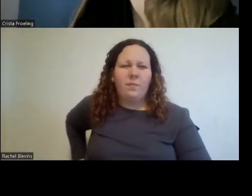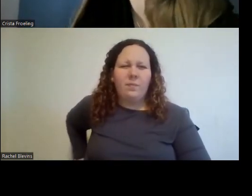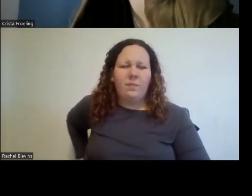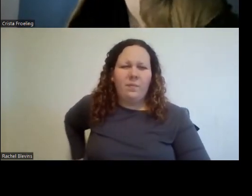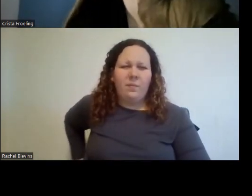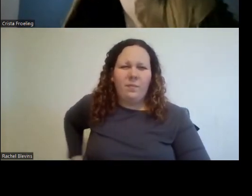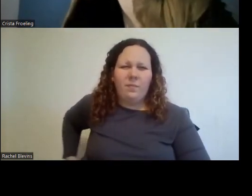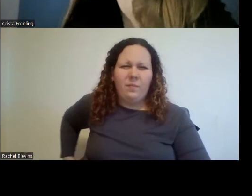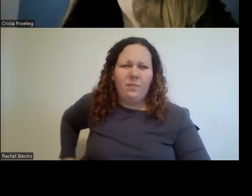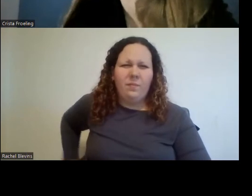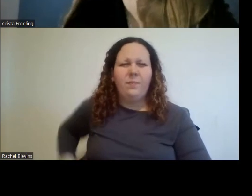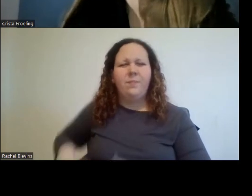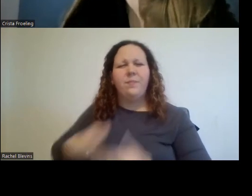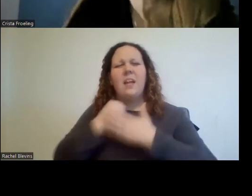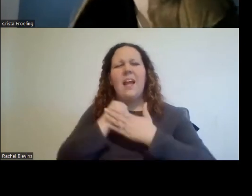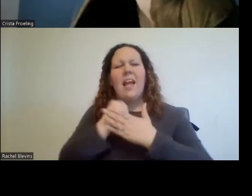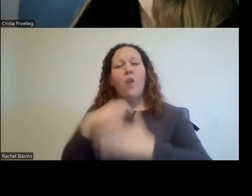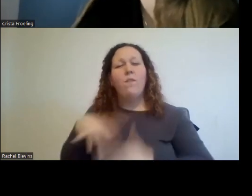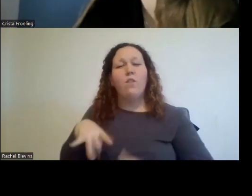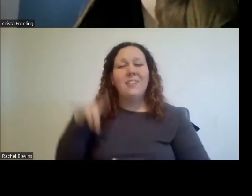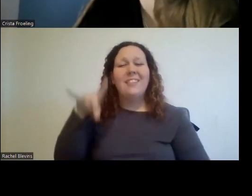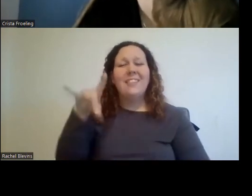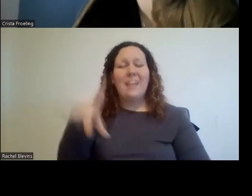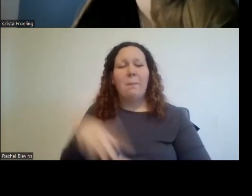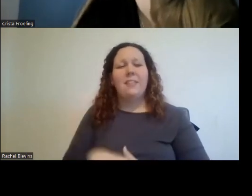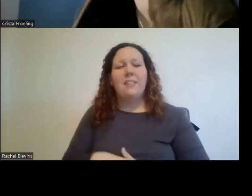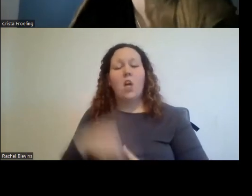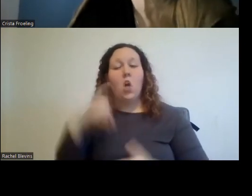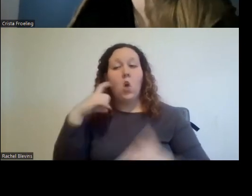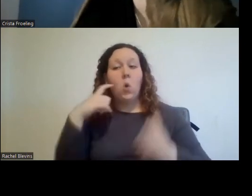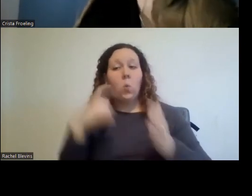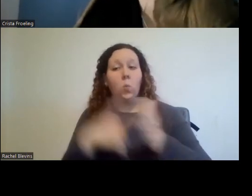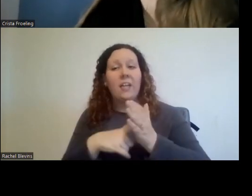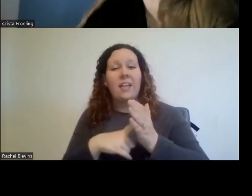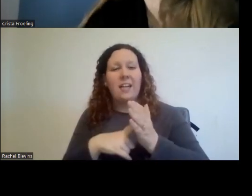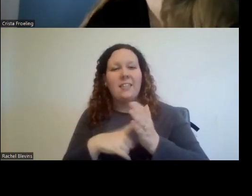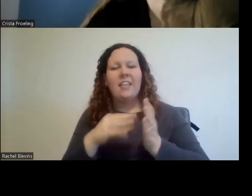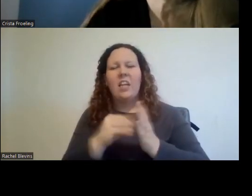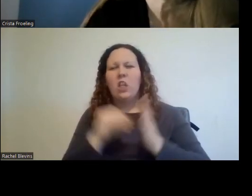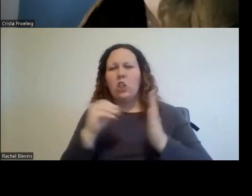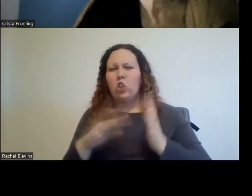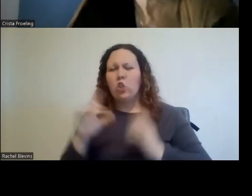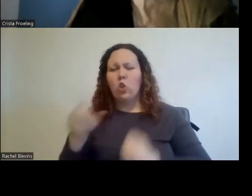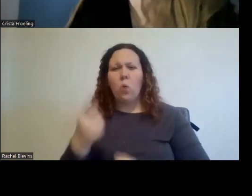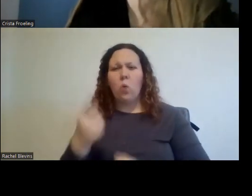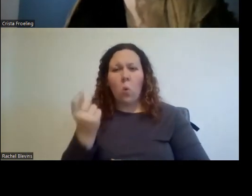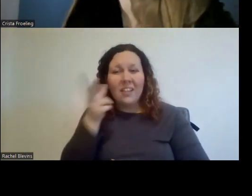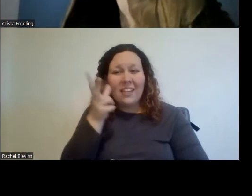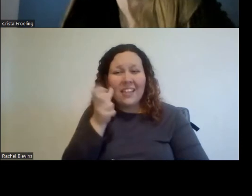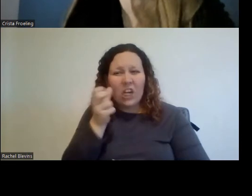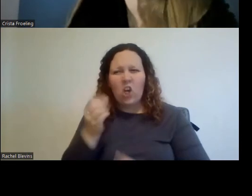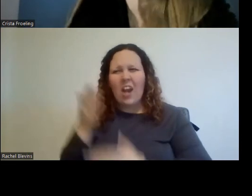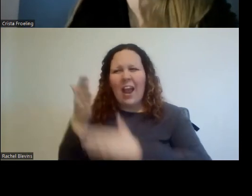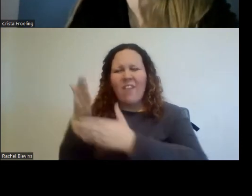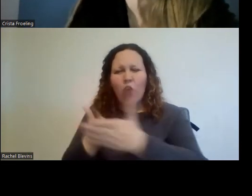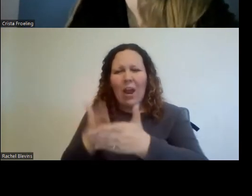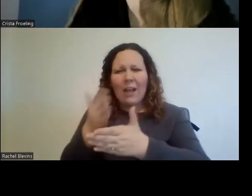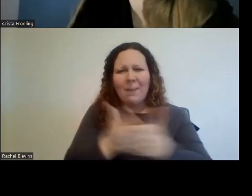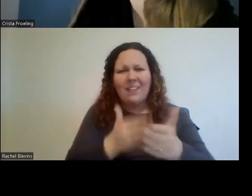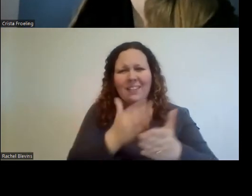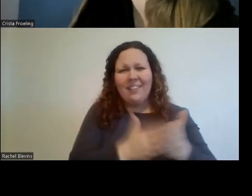Some of the helpful tips are recognizing the student will only be hearing fragments of what you say and will take longer to